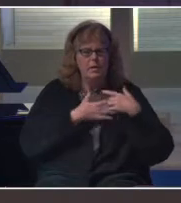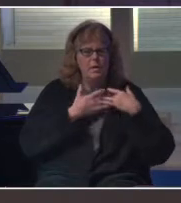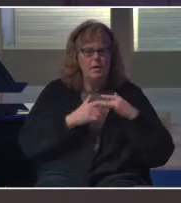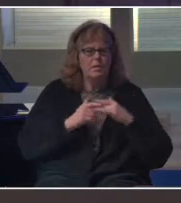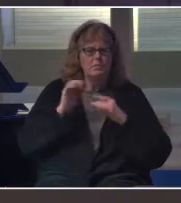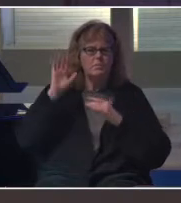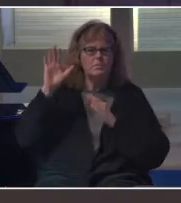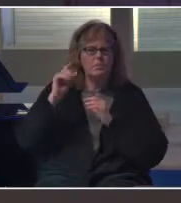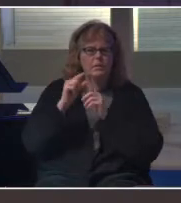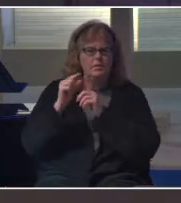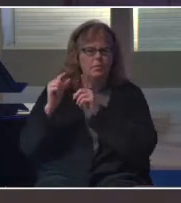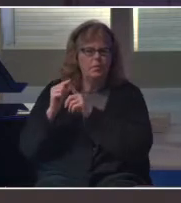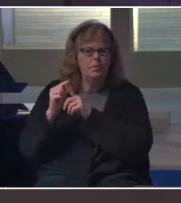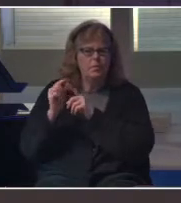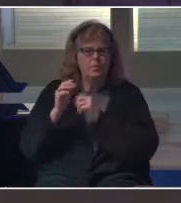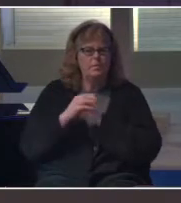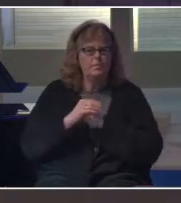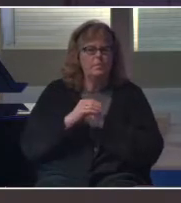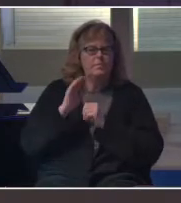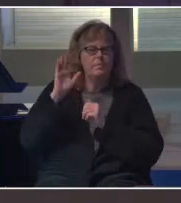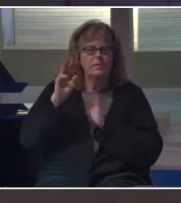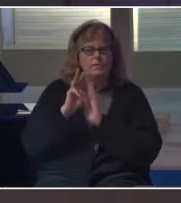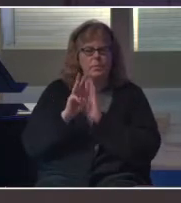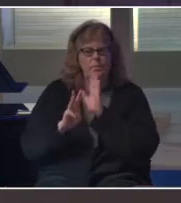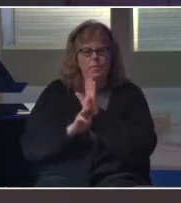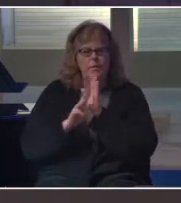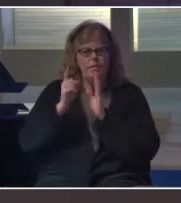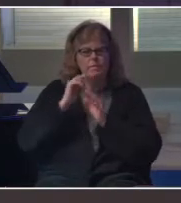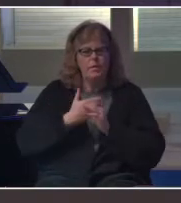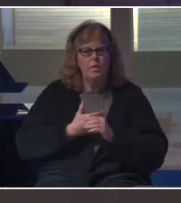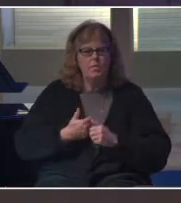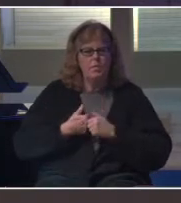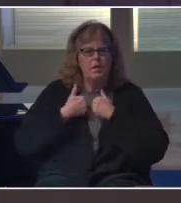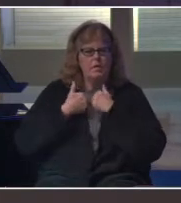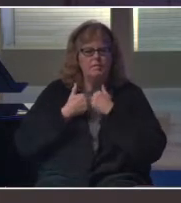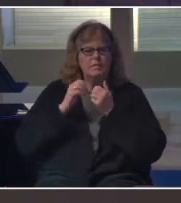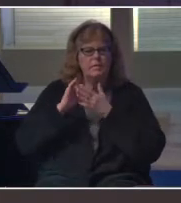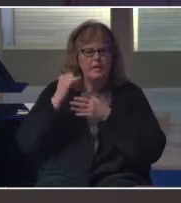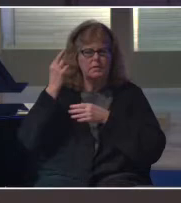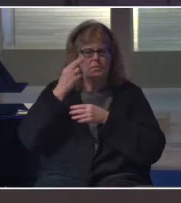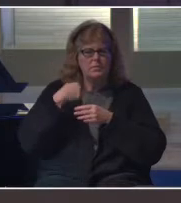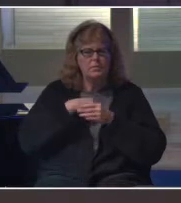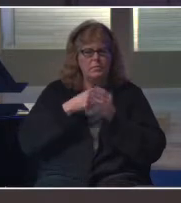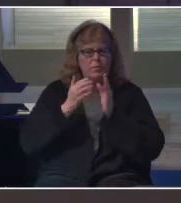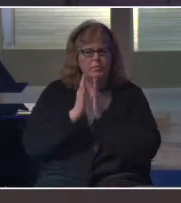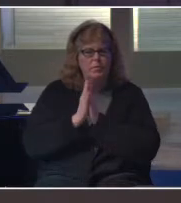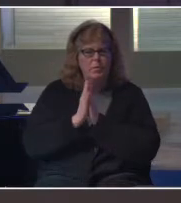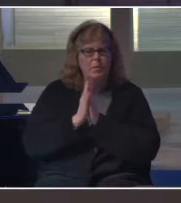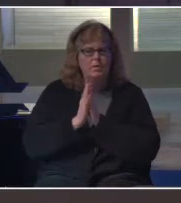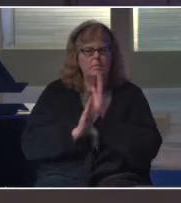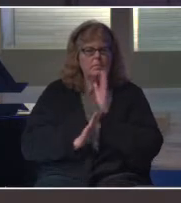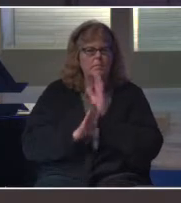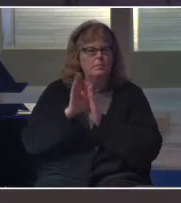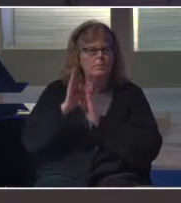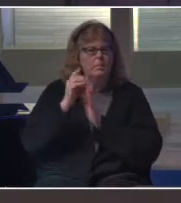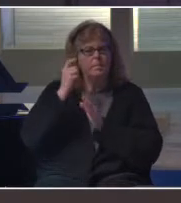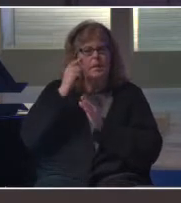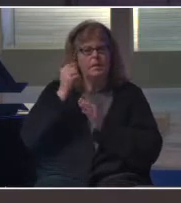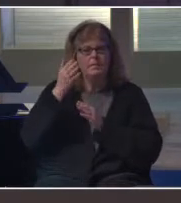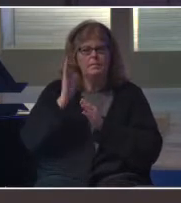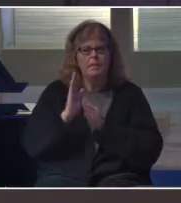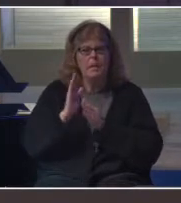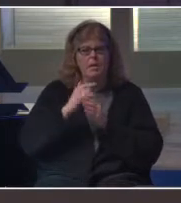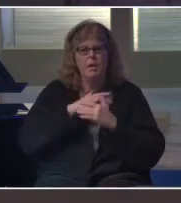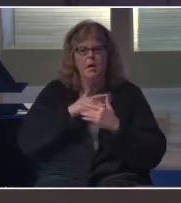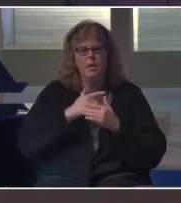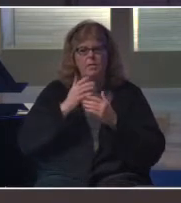to his word and his will for our lives. That's why we pray, to develop the mind of God, the